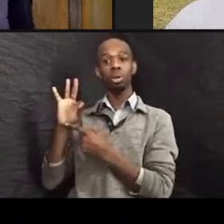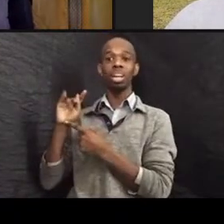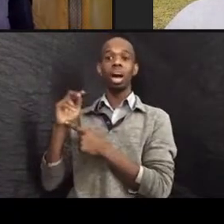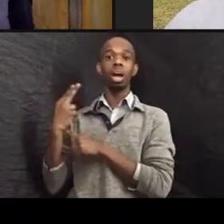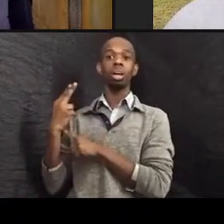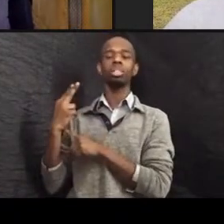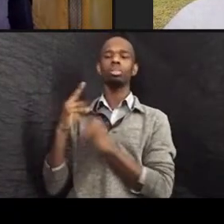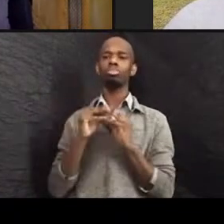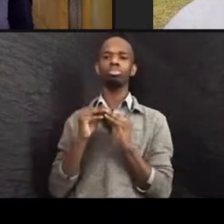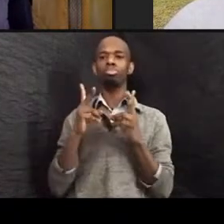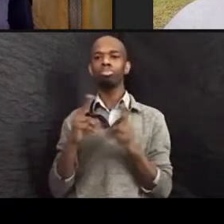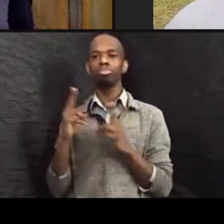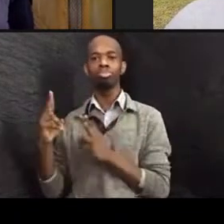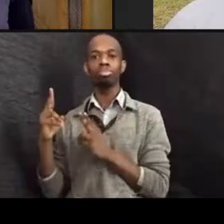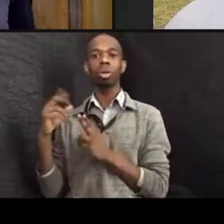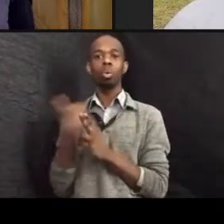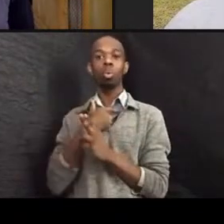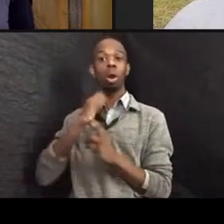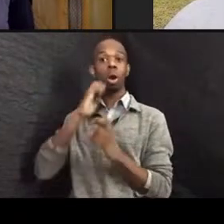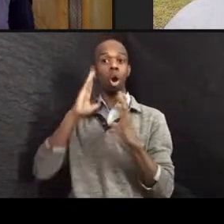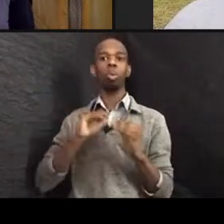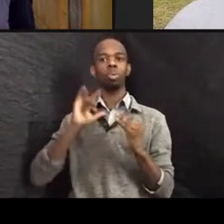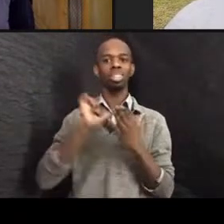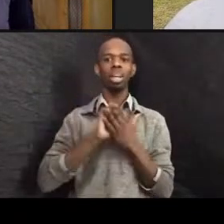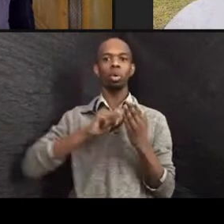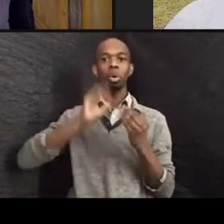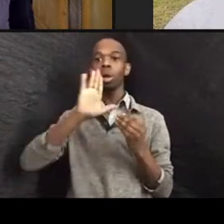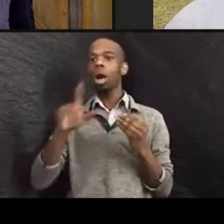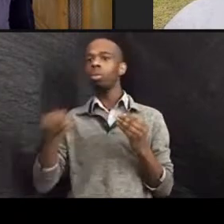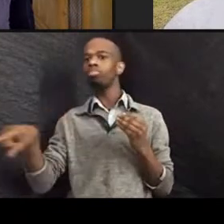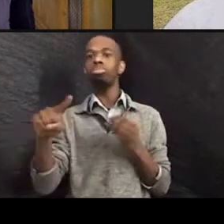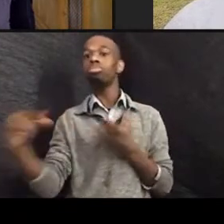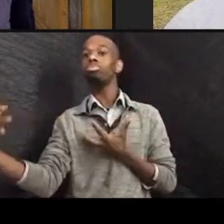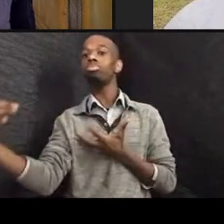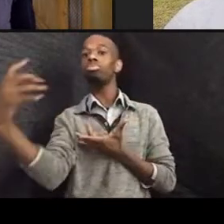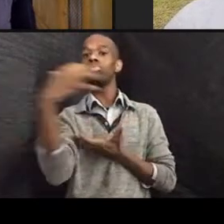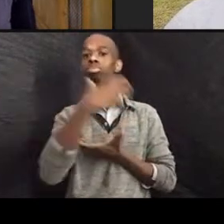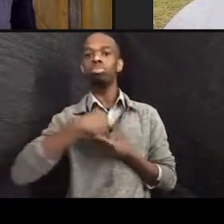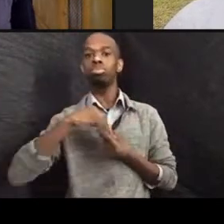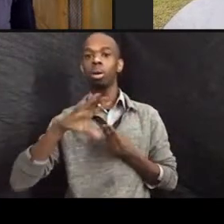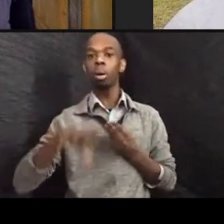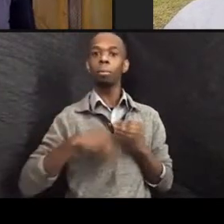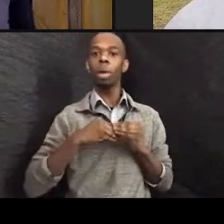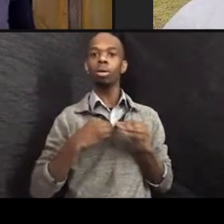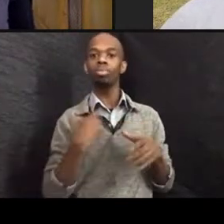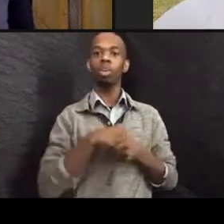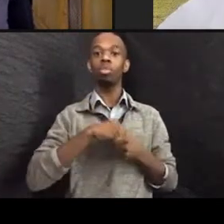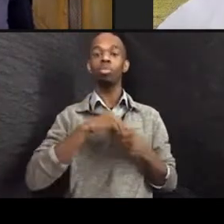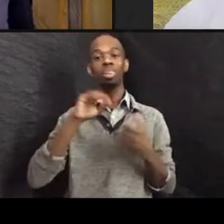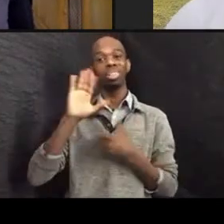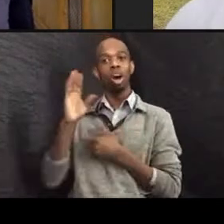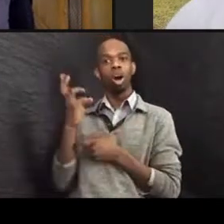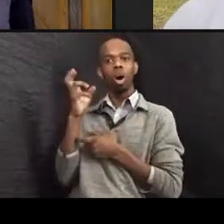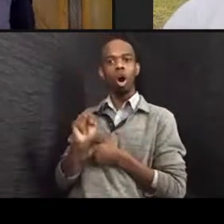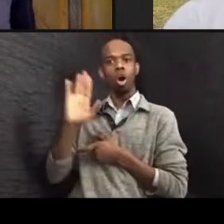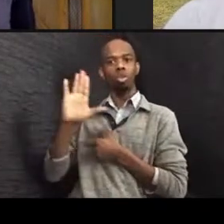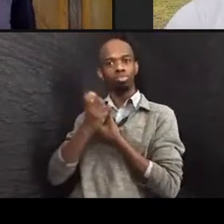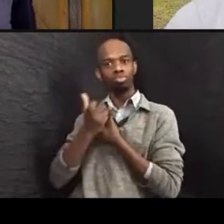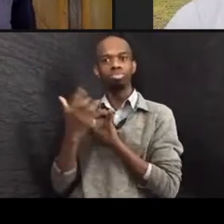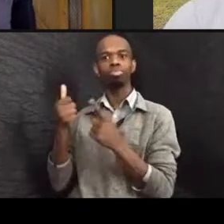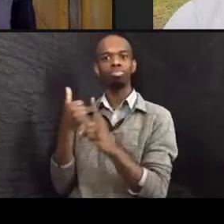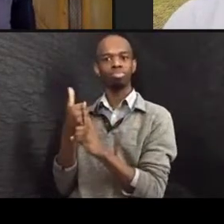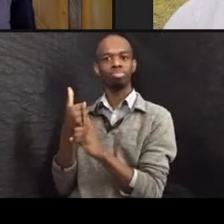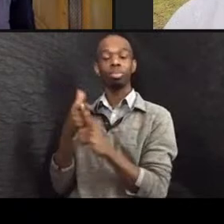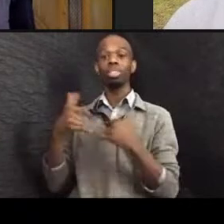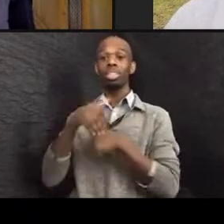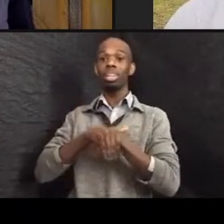Black dance stories told in the artist's own voices. Tonight, it's Ephraim Sykes and James